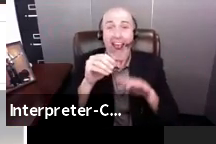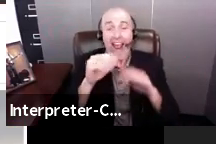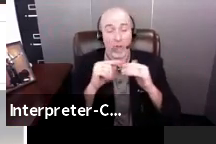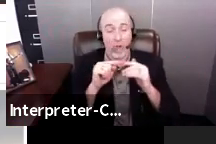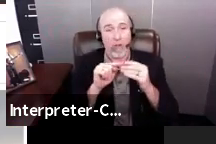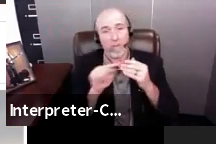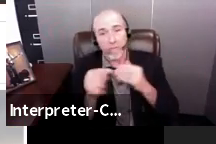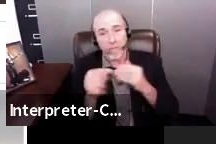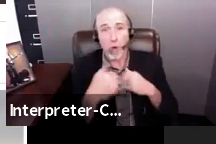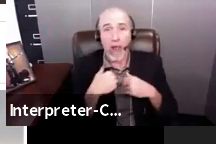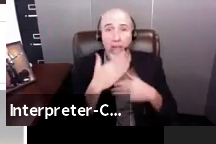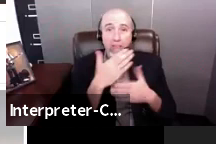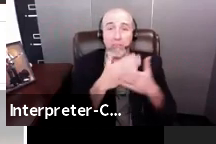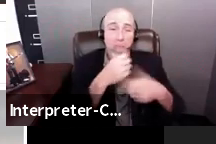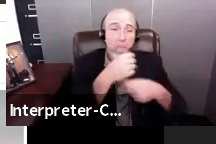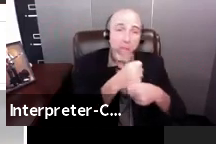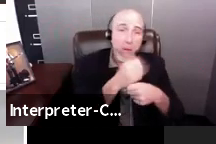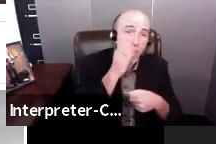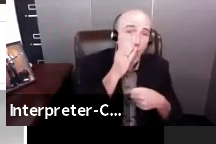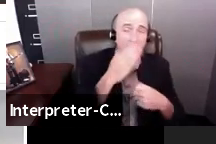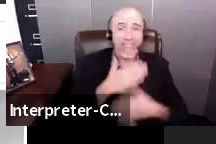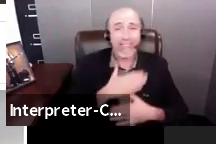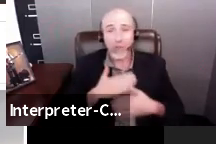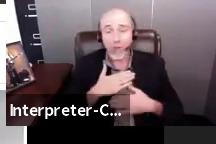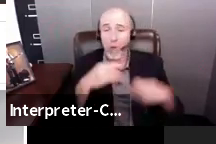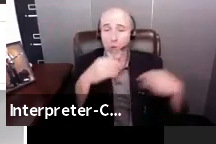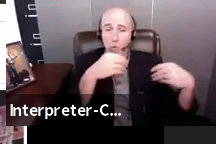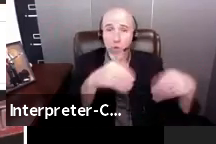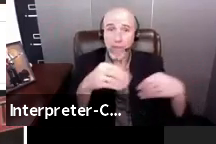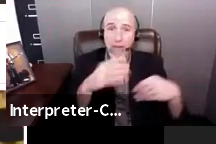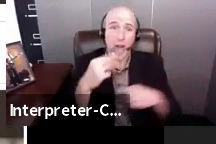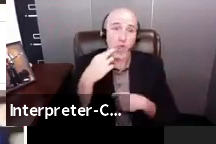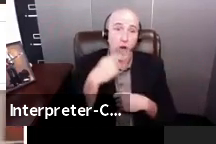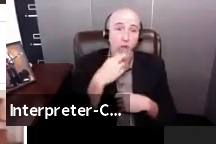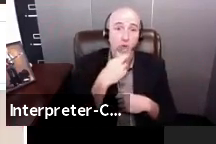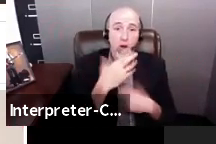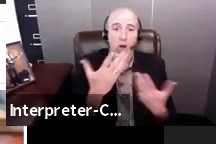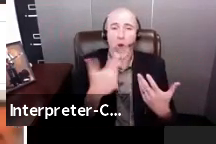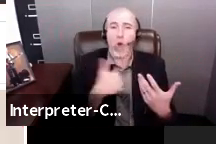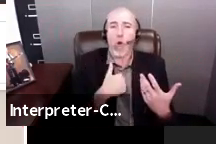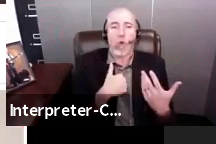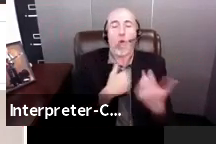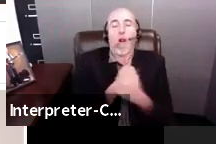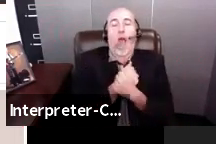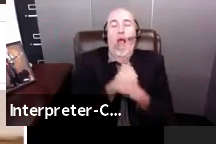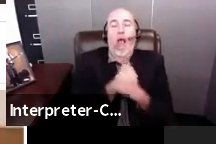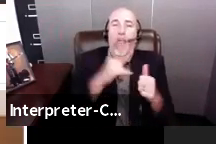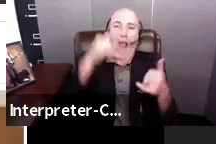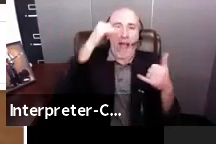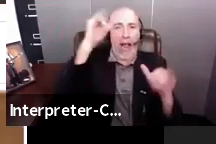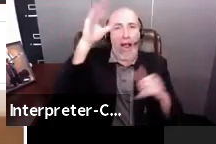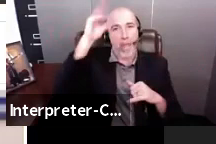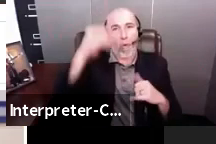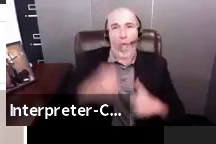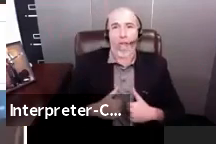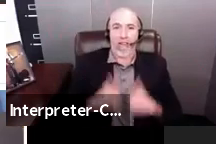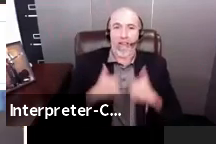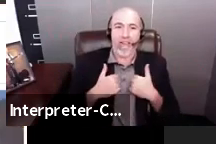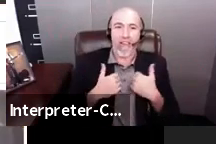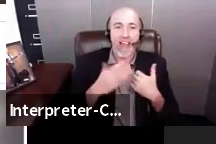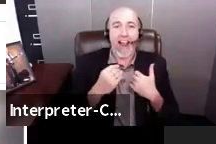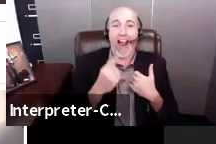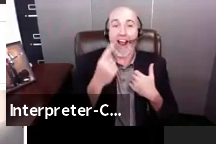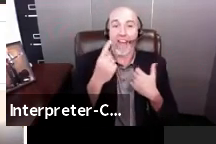blossoming brewery, entertainment, retail, and restaurant scene, we'd love to live the cowboy life and one of a